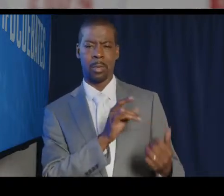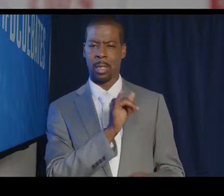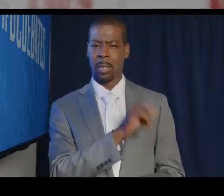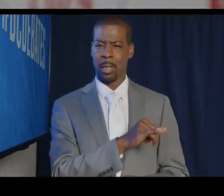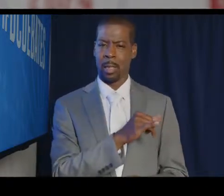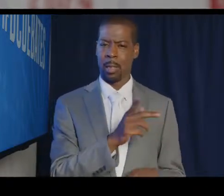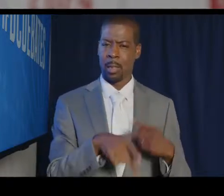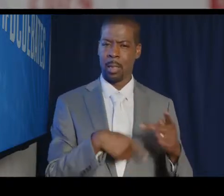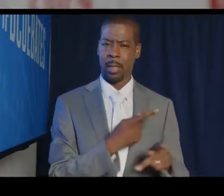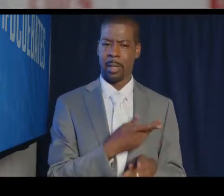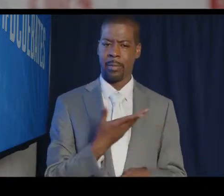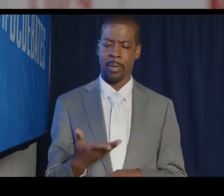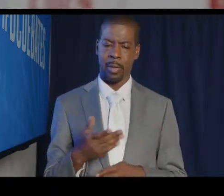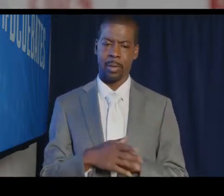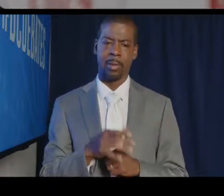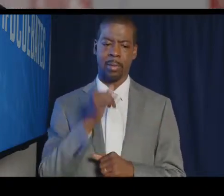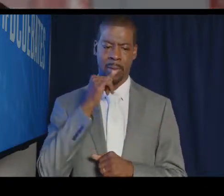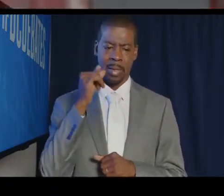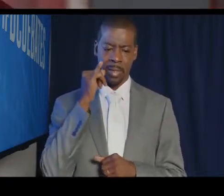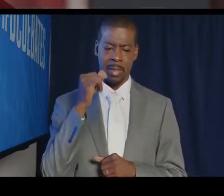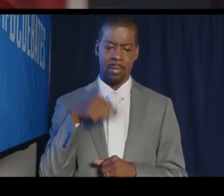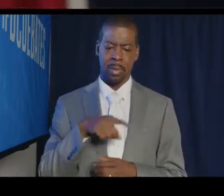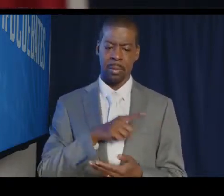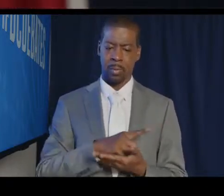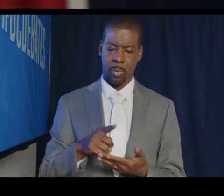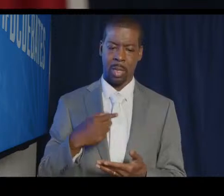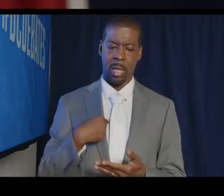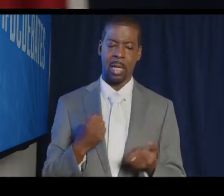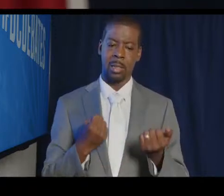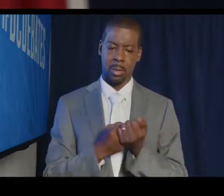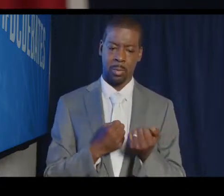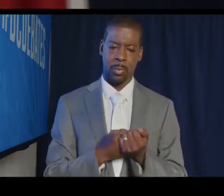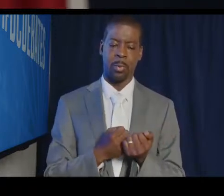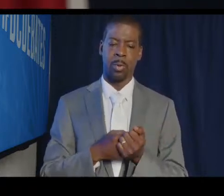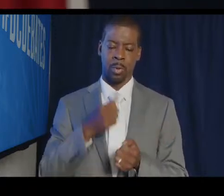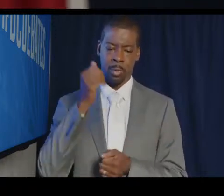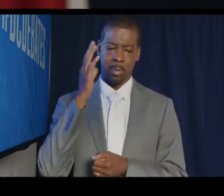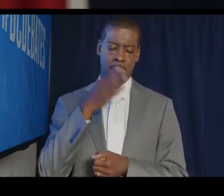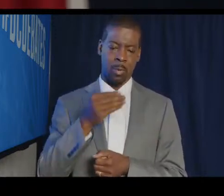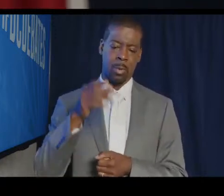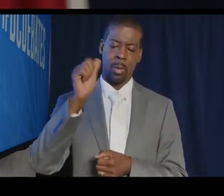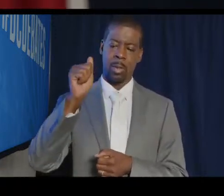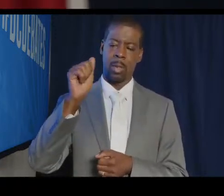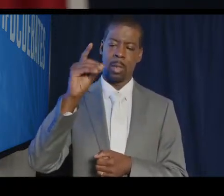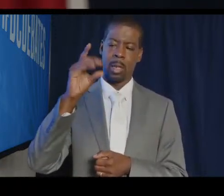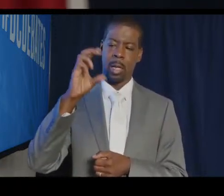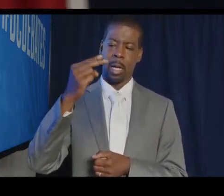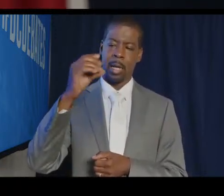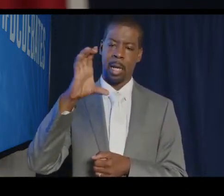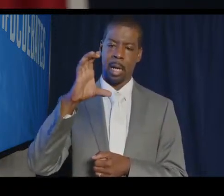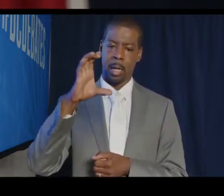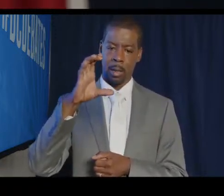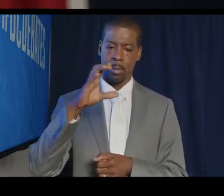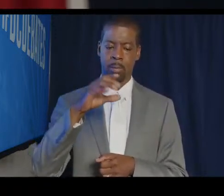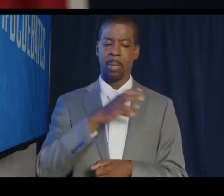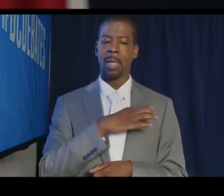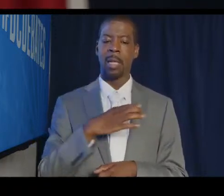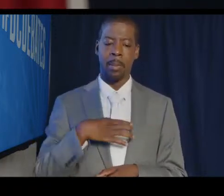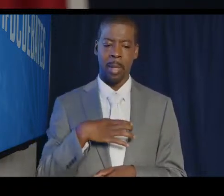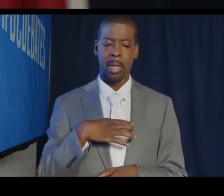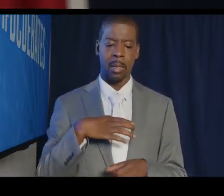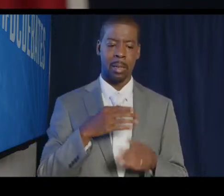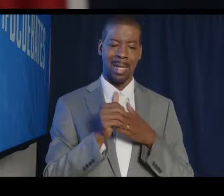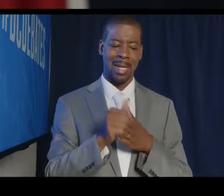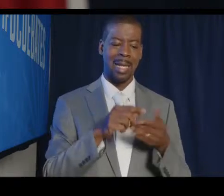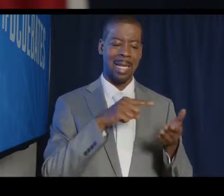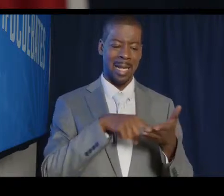city. This week, I supported and will serve on the ad hoc committee that's leading the investigation. Residents need us